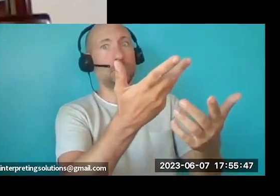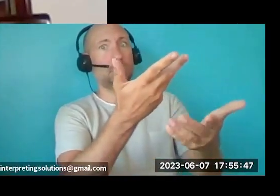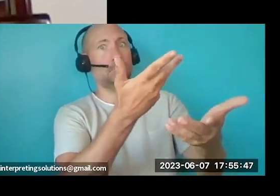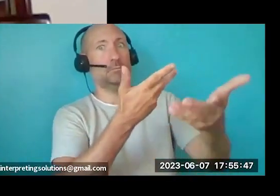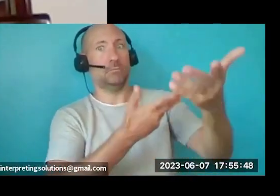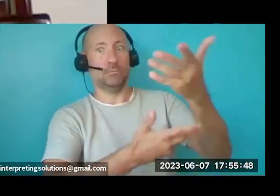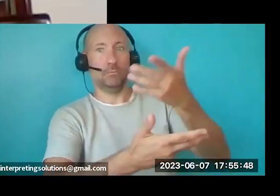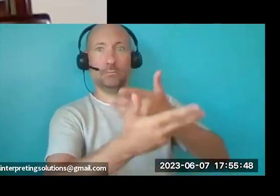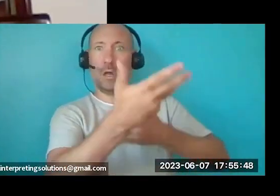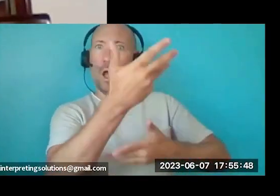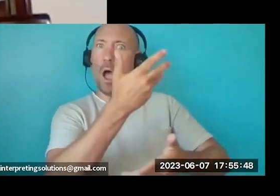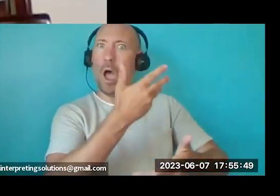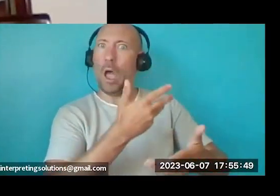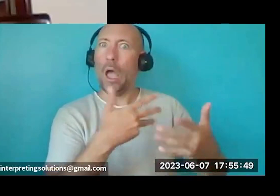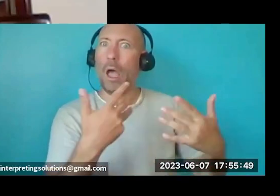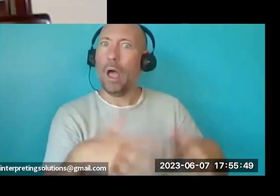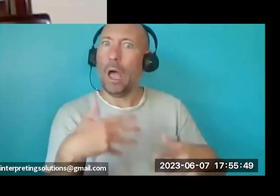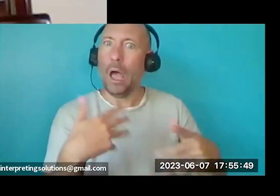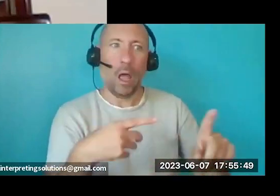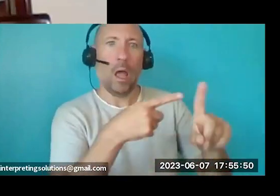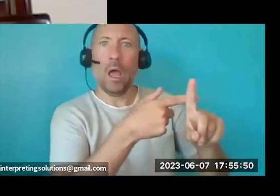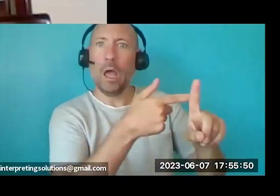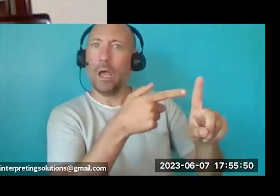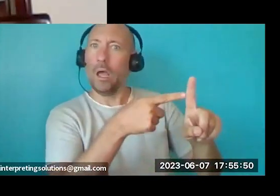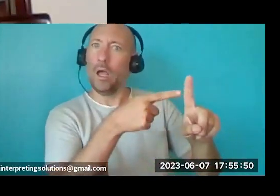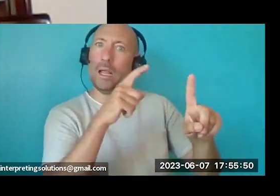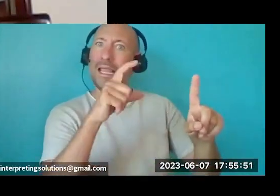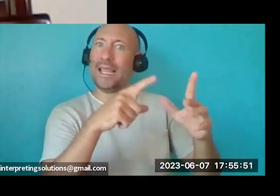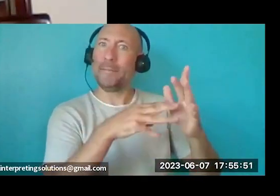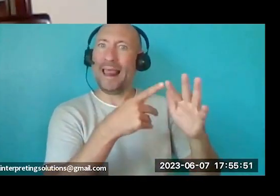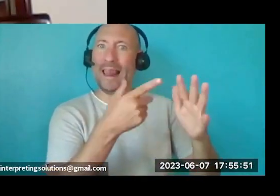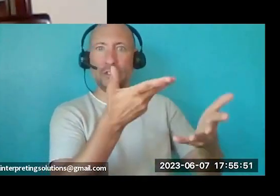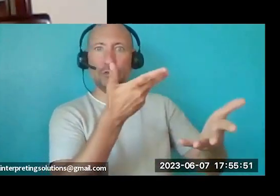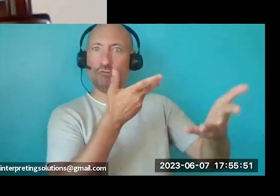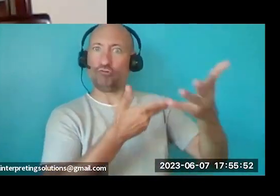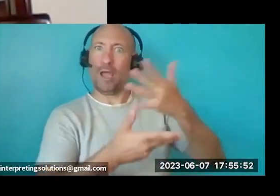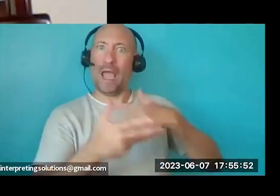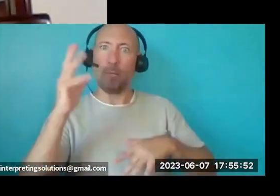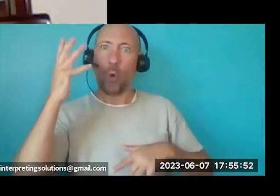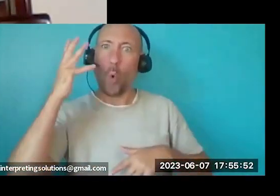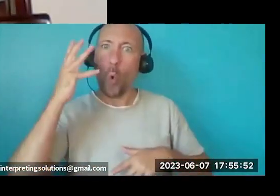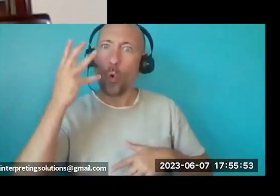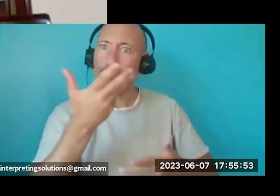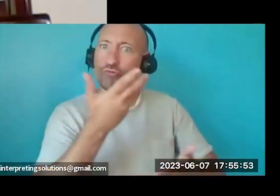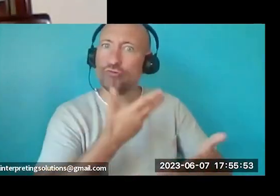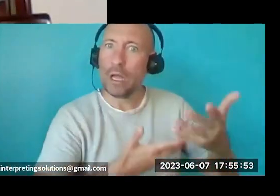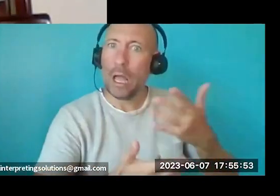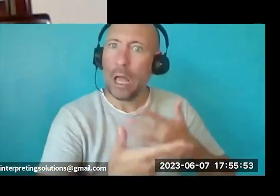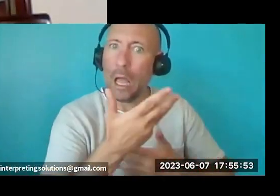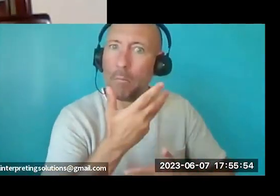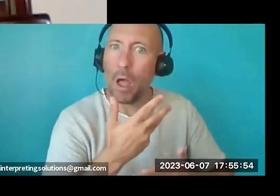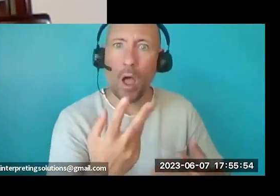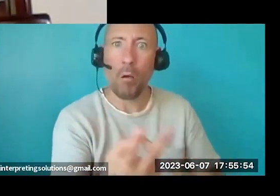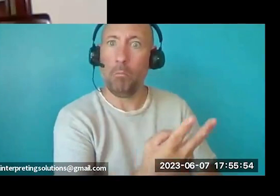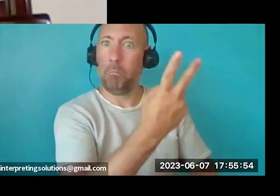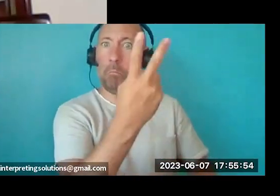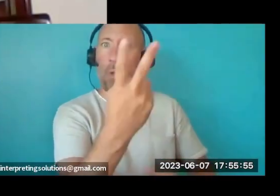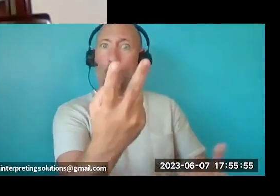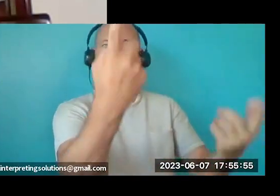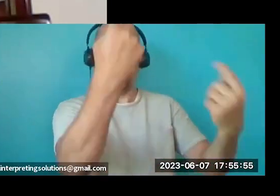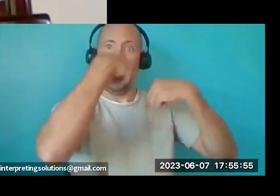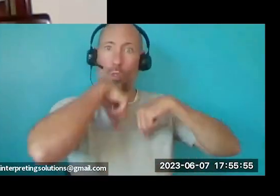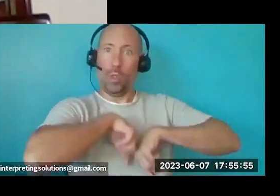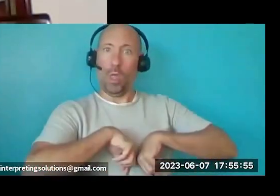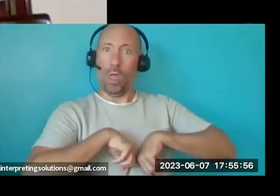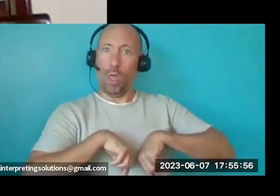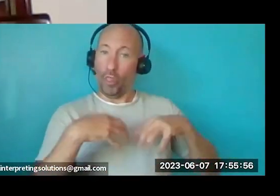value added for the performance itself. And the performer on stage is influenced by the audience, by